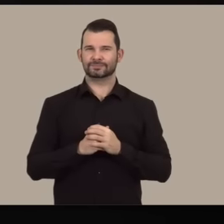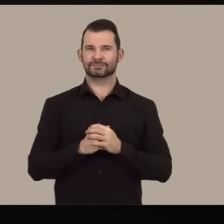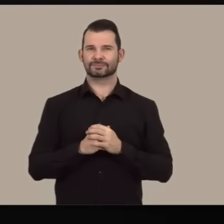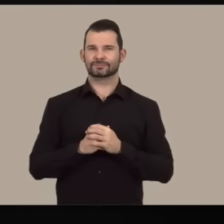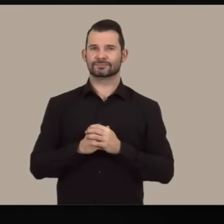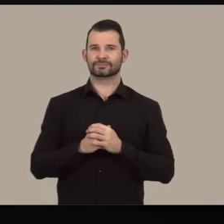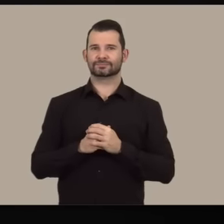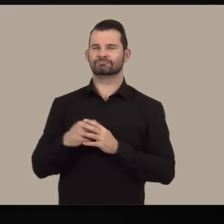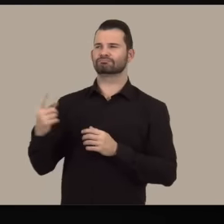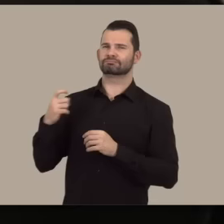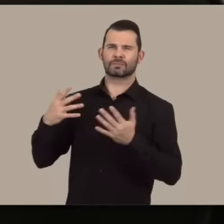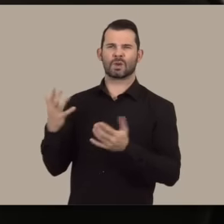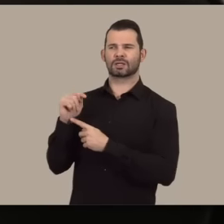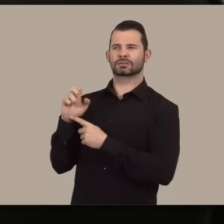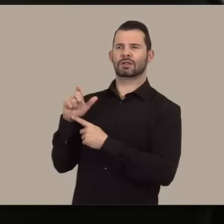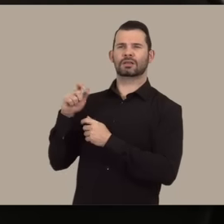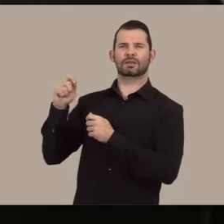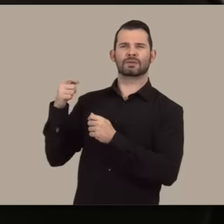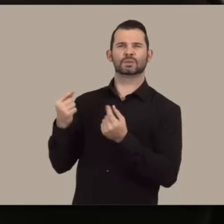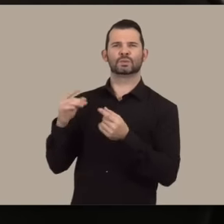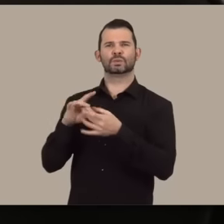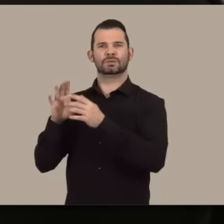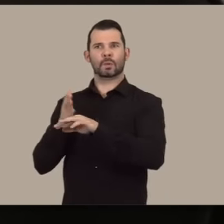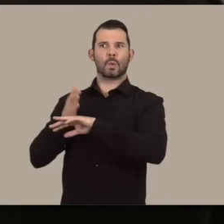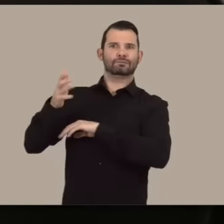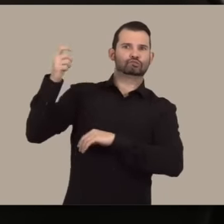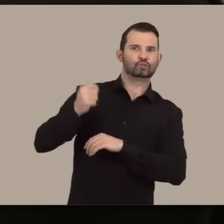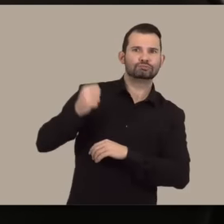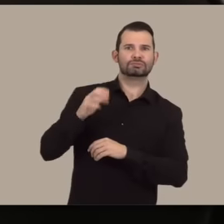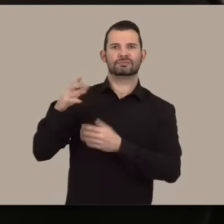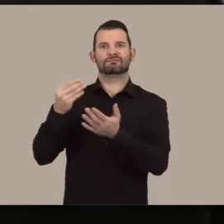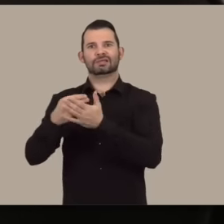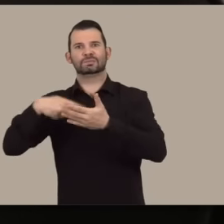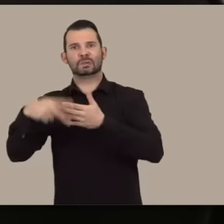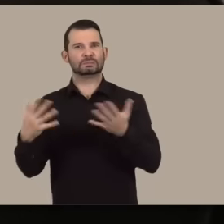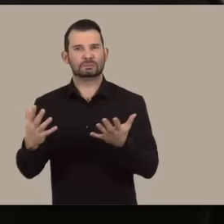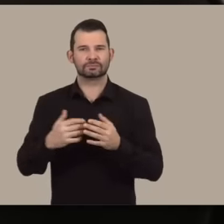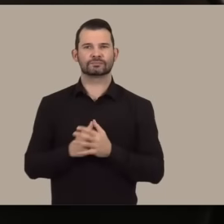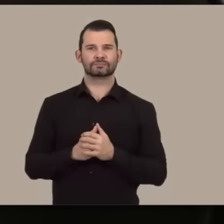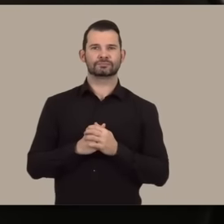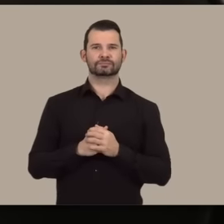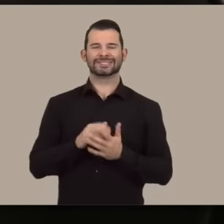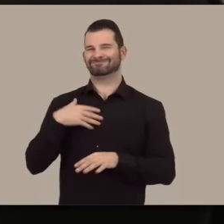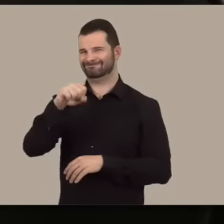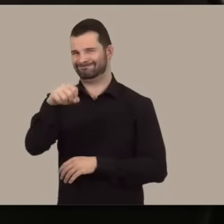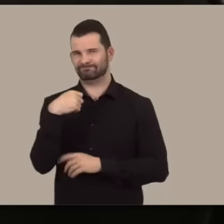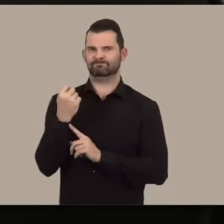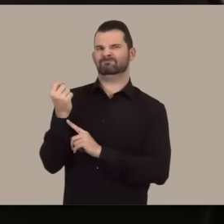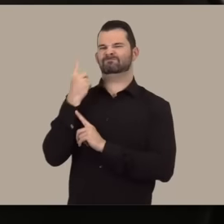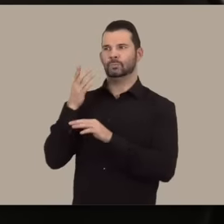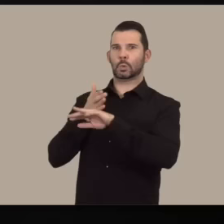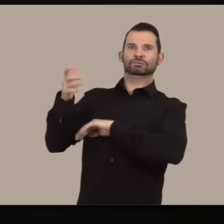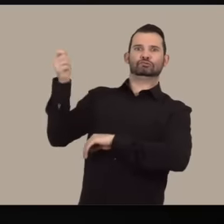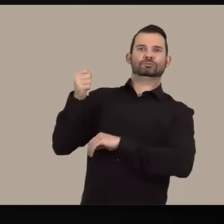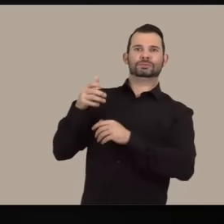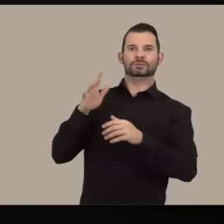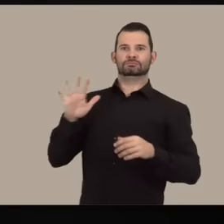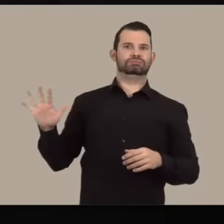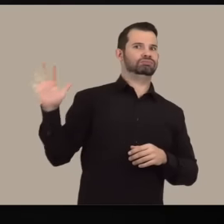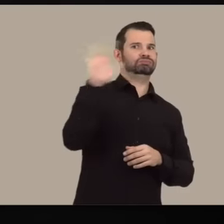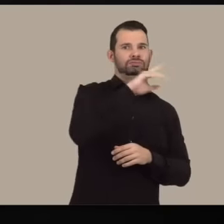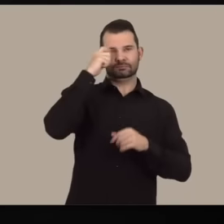solutions in this space. What is Telefilm doing about oversubscription in its funding programs?